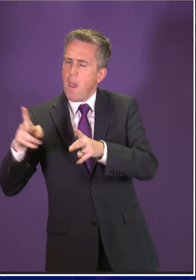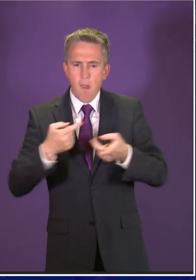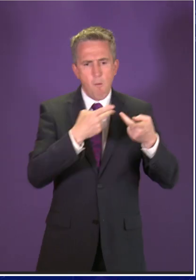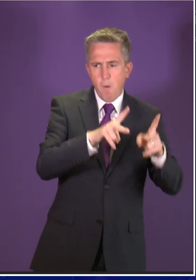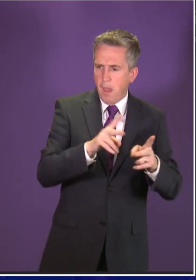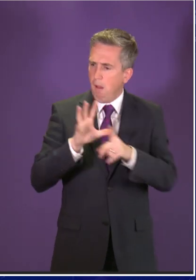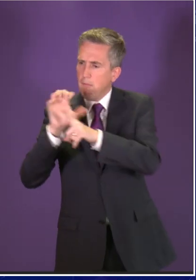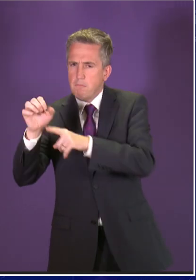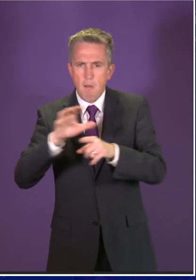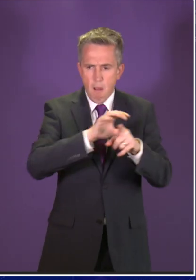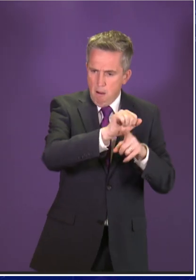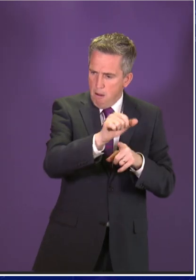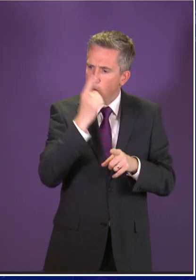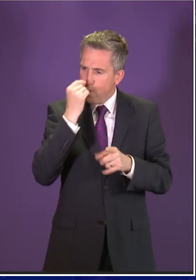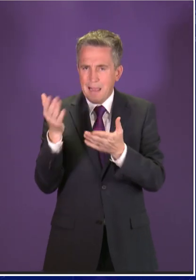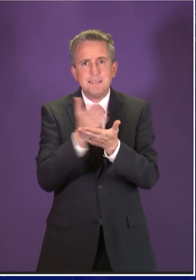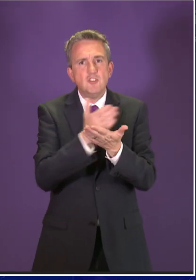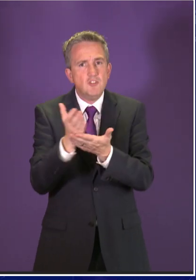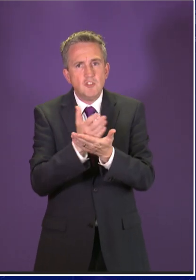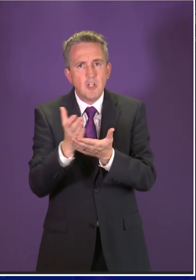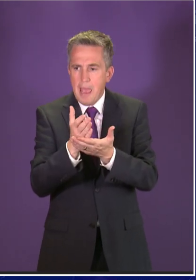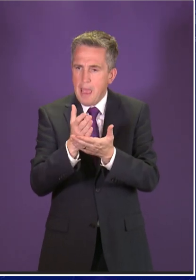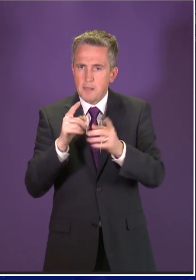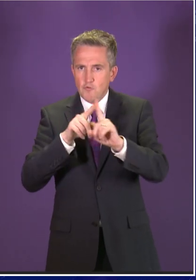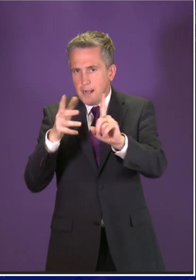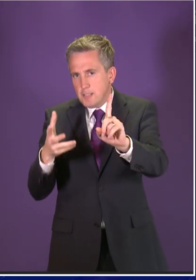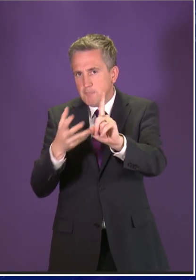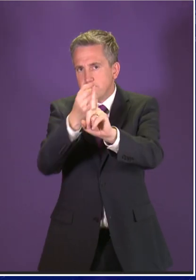our commonalities and shared aspirations.